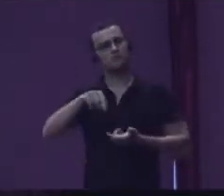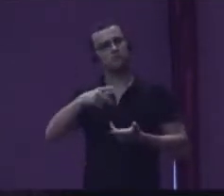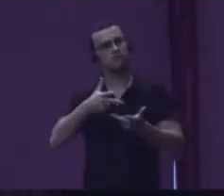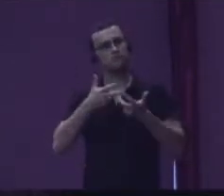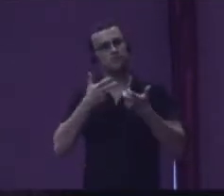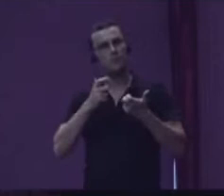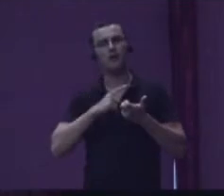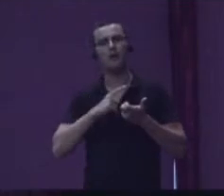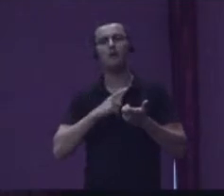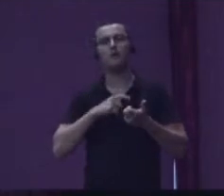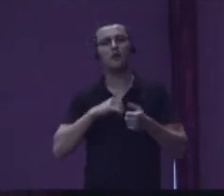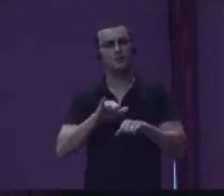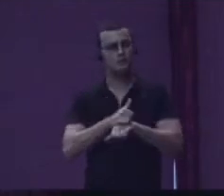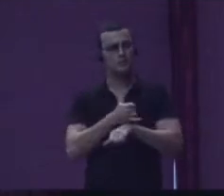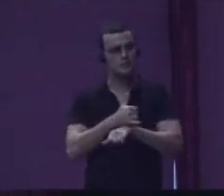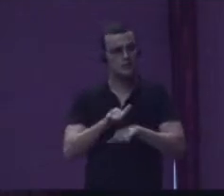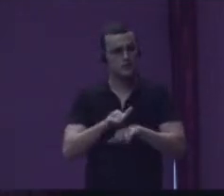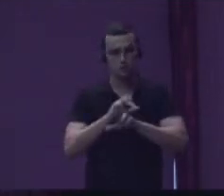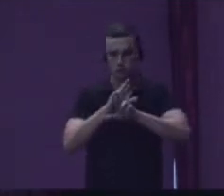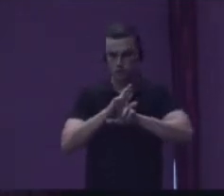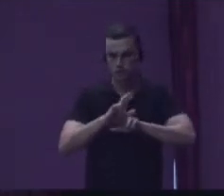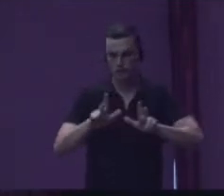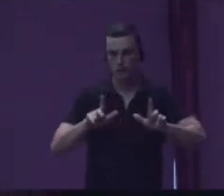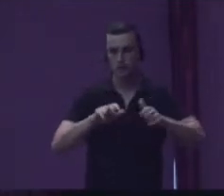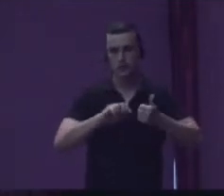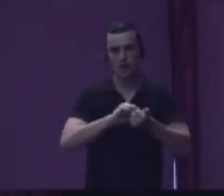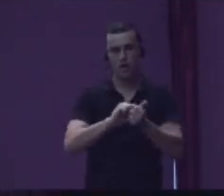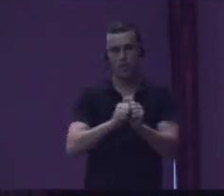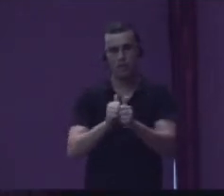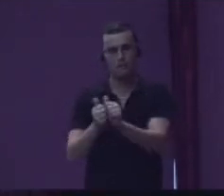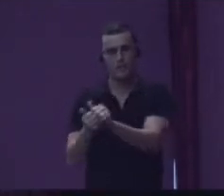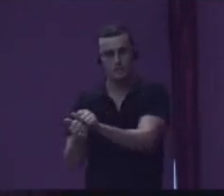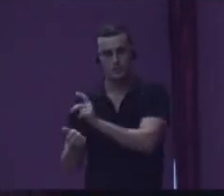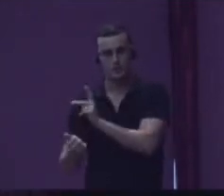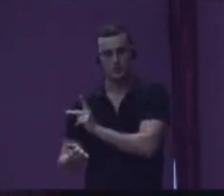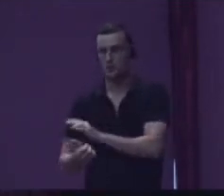adapting in terms of their own practices.